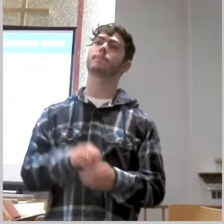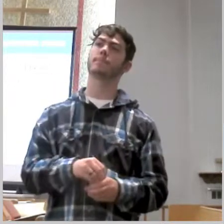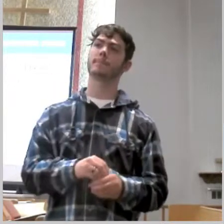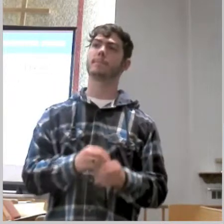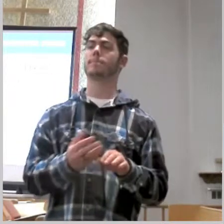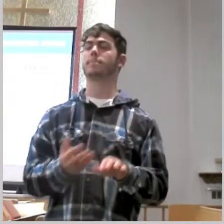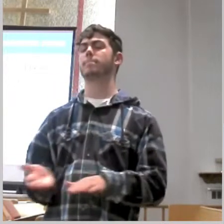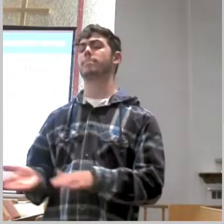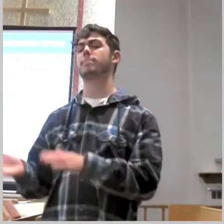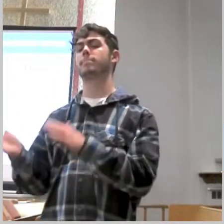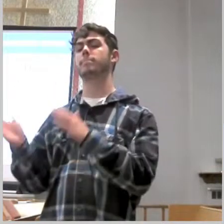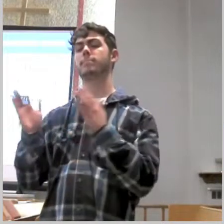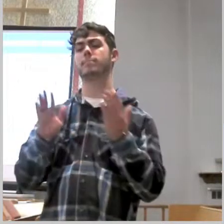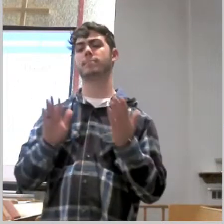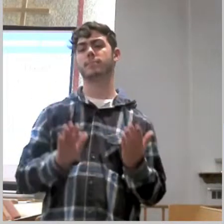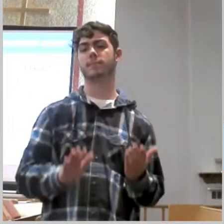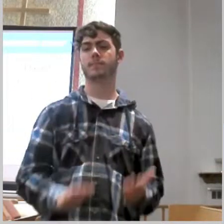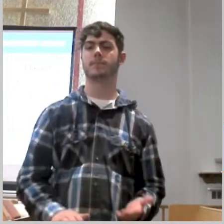boast,